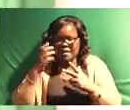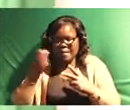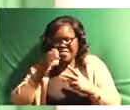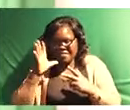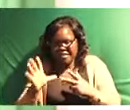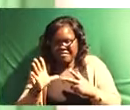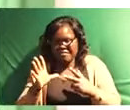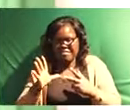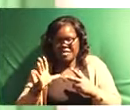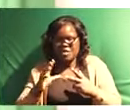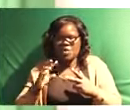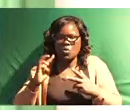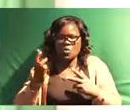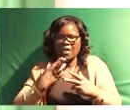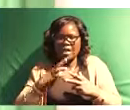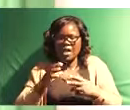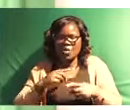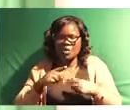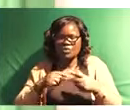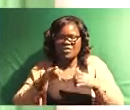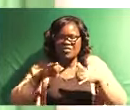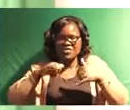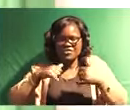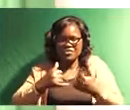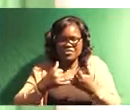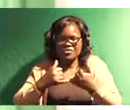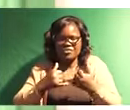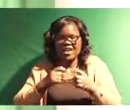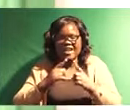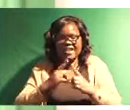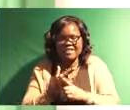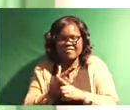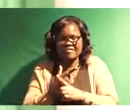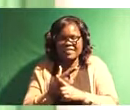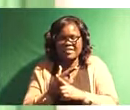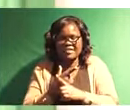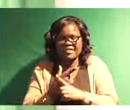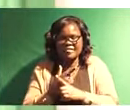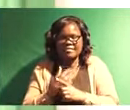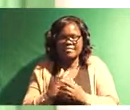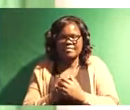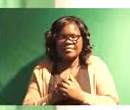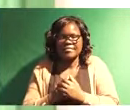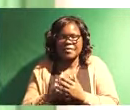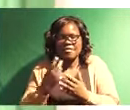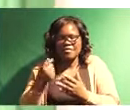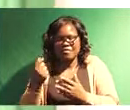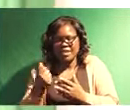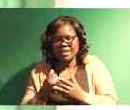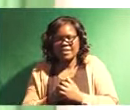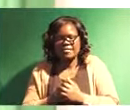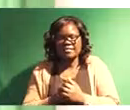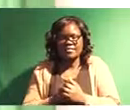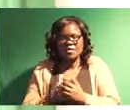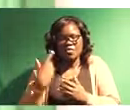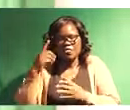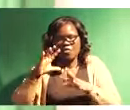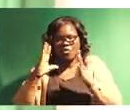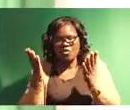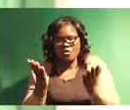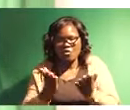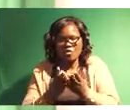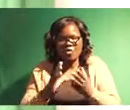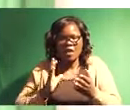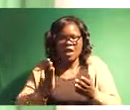tano, we are going to have a new and different and comprehensive funding mechanism for all